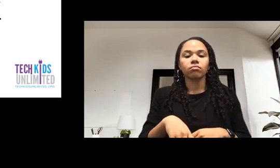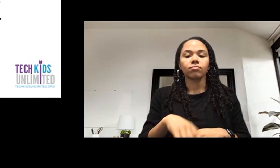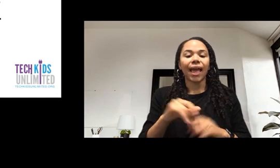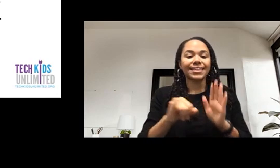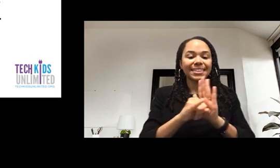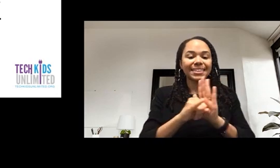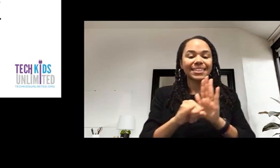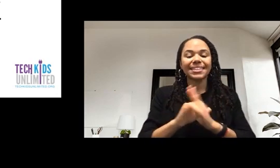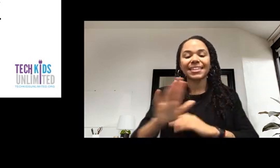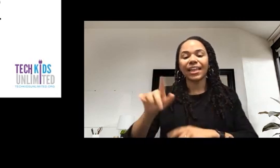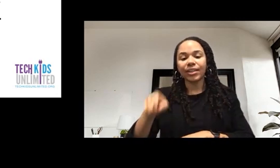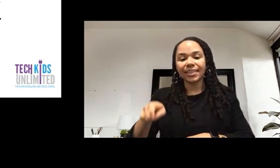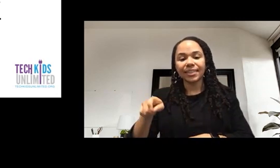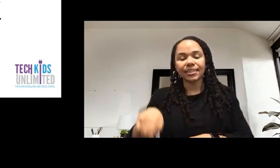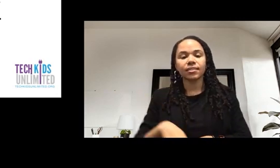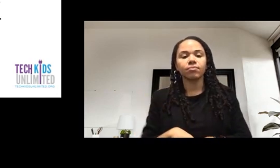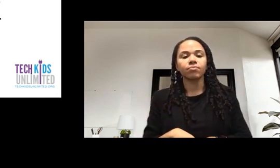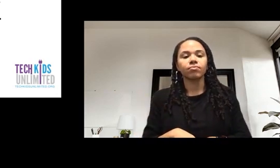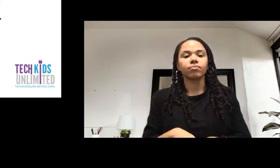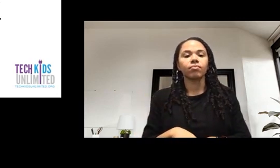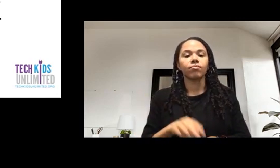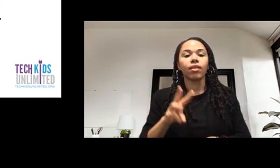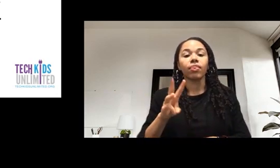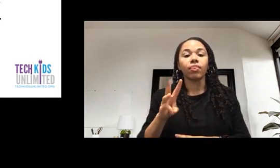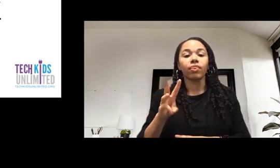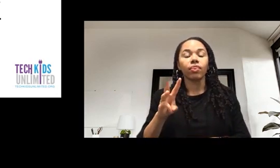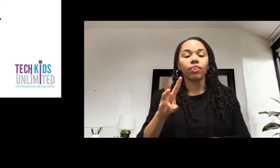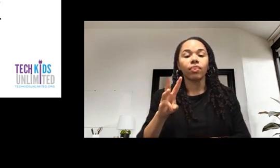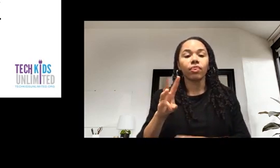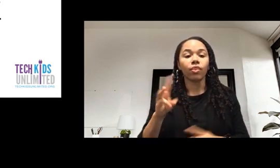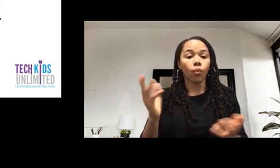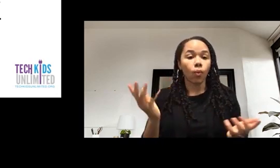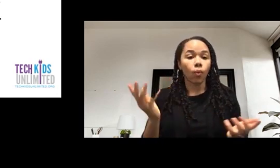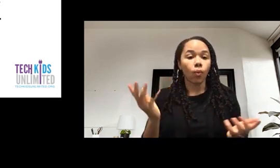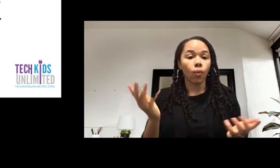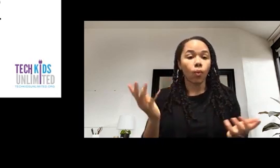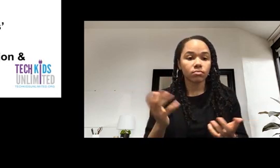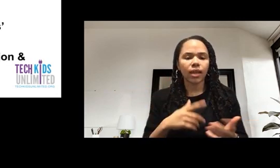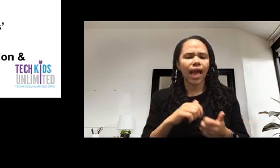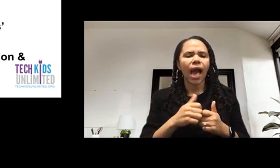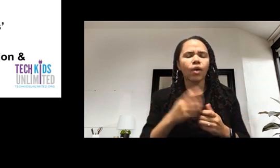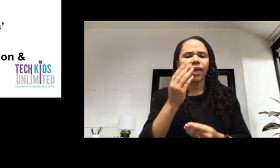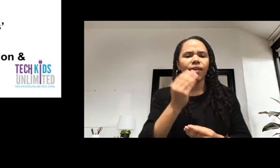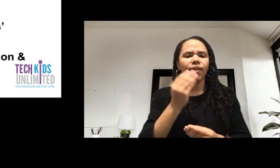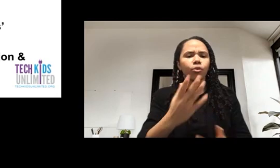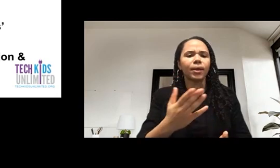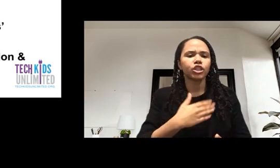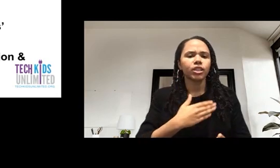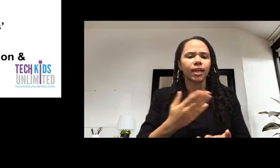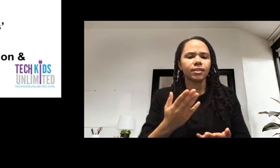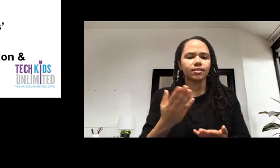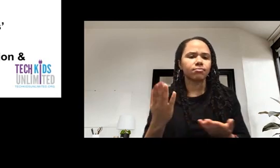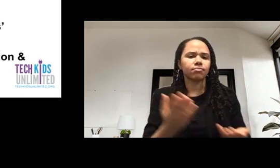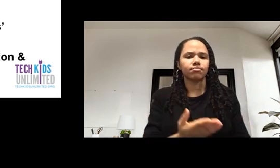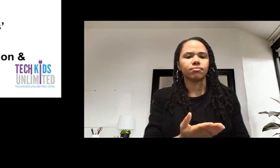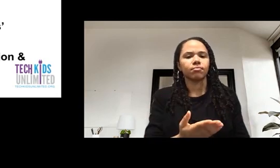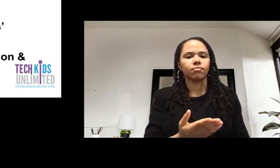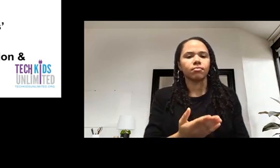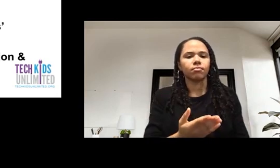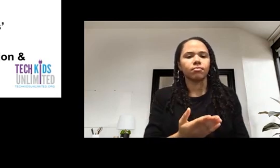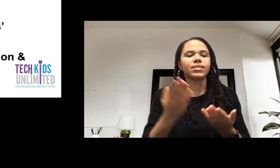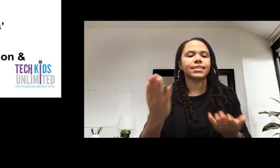what, which is how information is delivered. And here's the